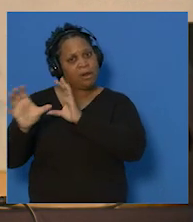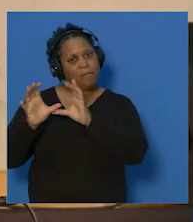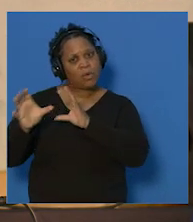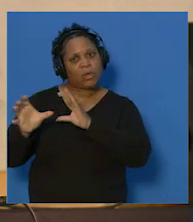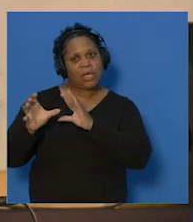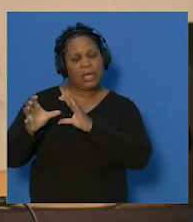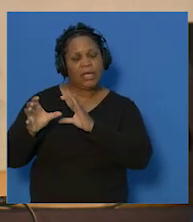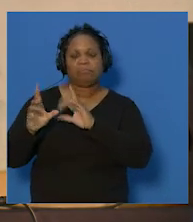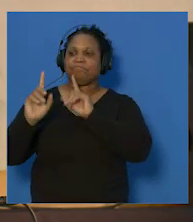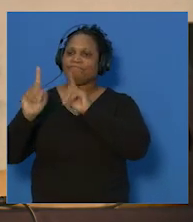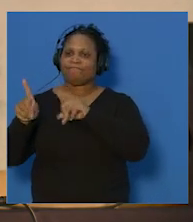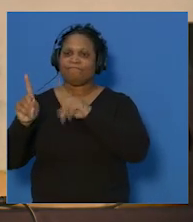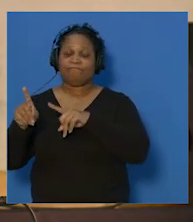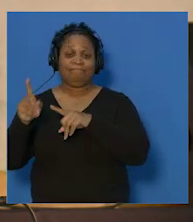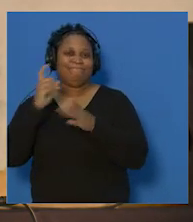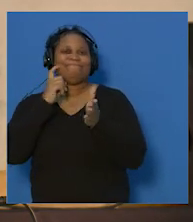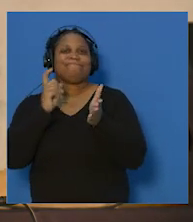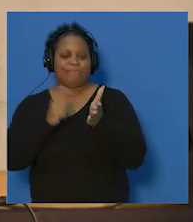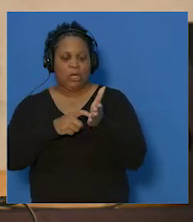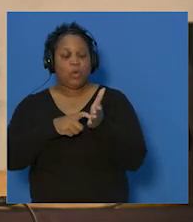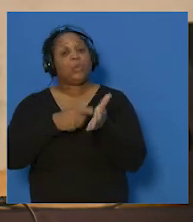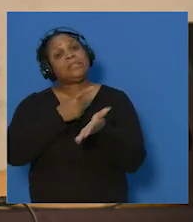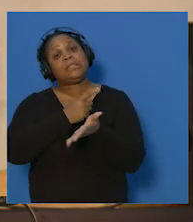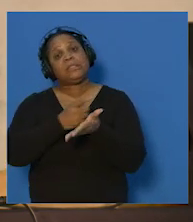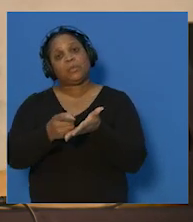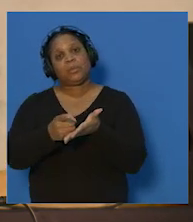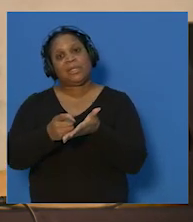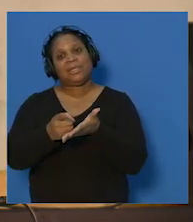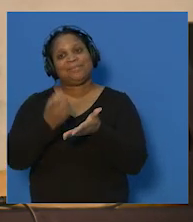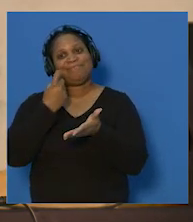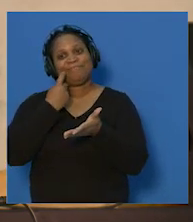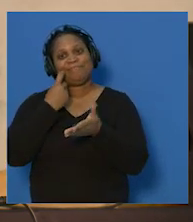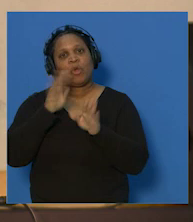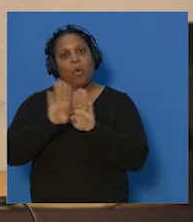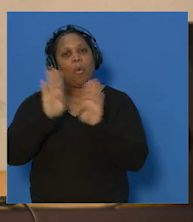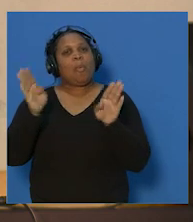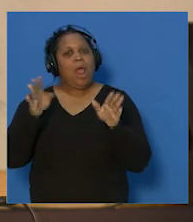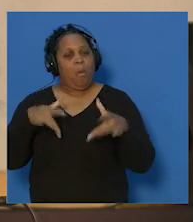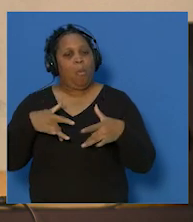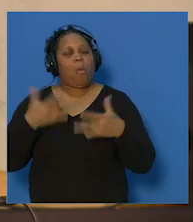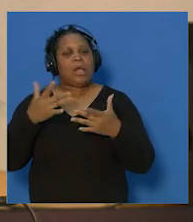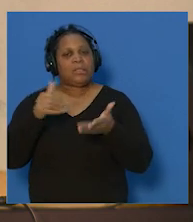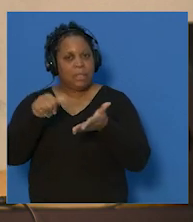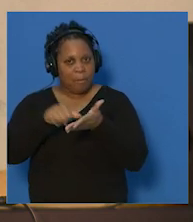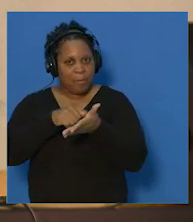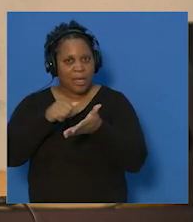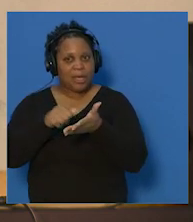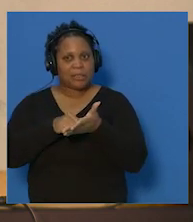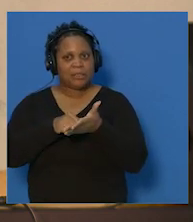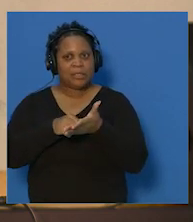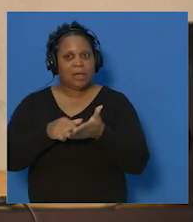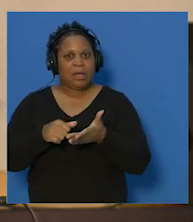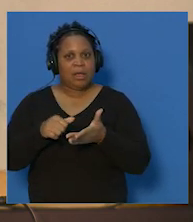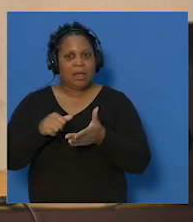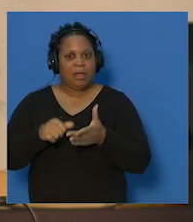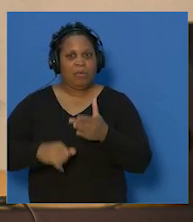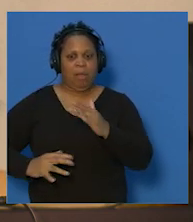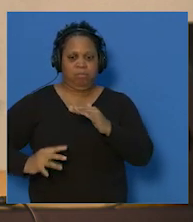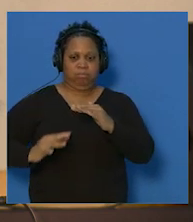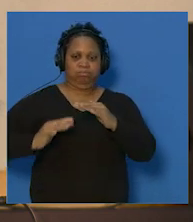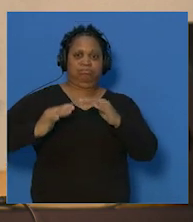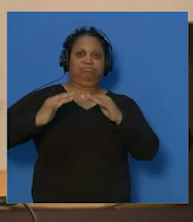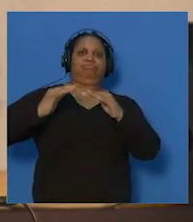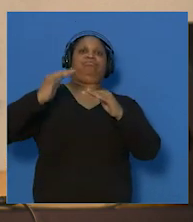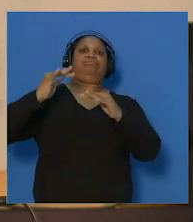If you would notice this week, you'll see that we just opened up a WhatsApp page that has been flooded with all kinds of